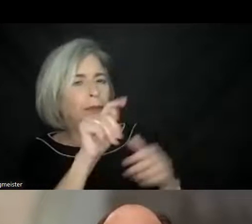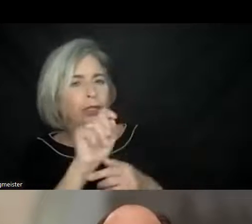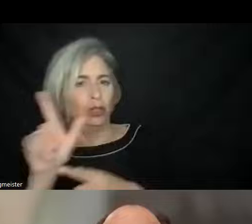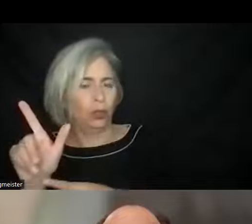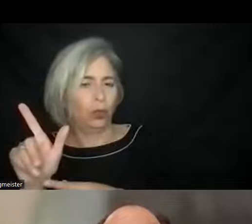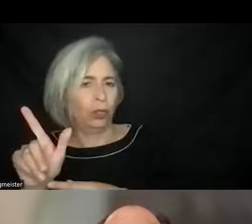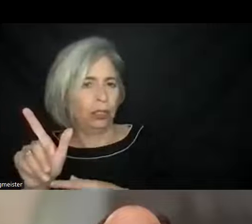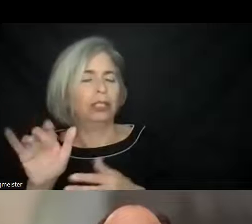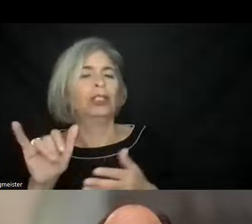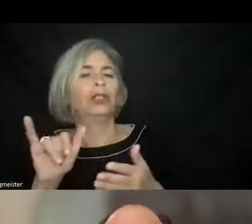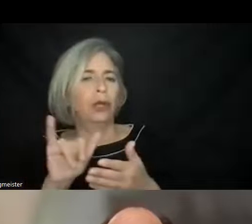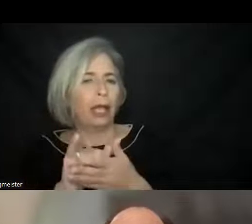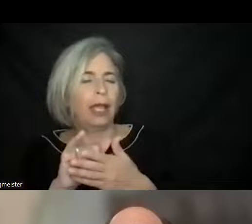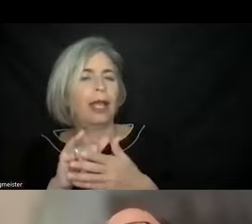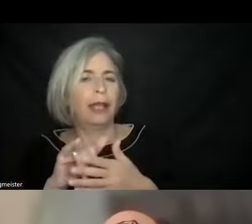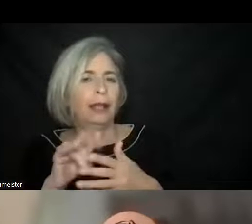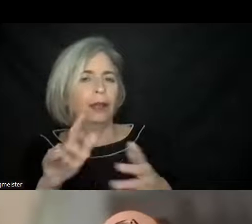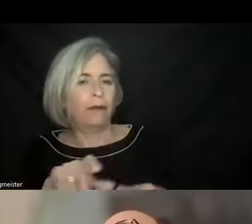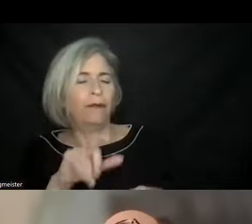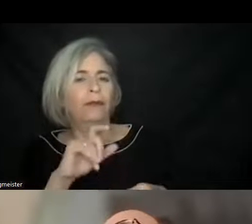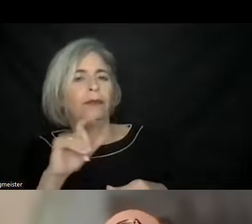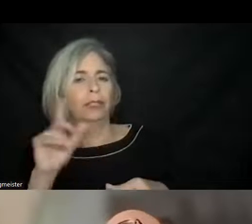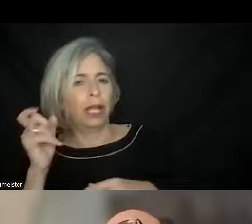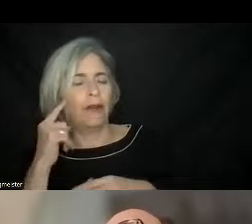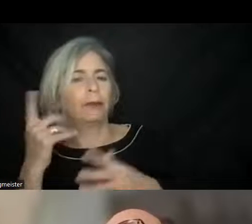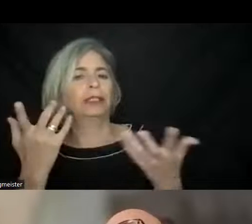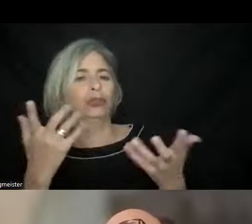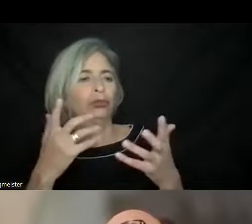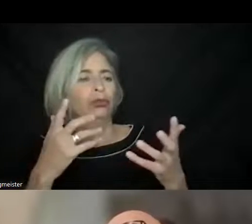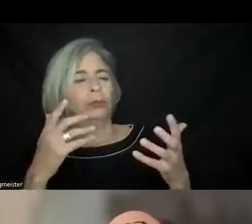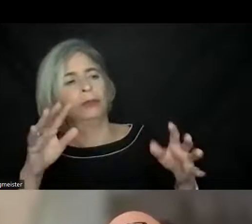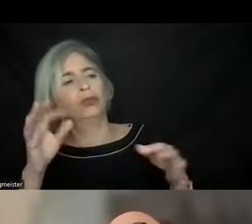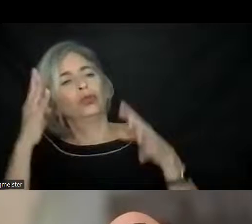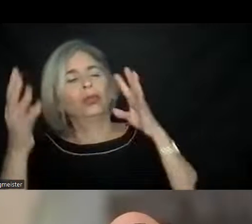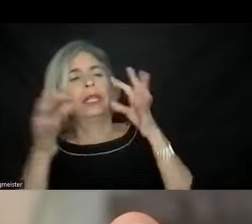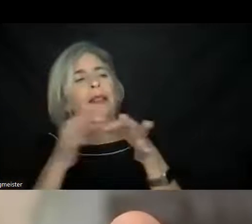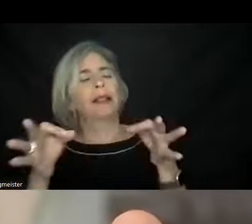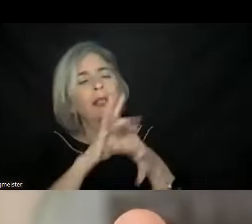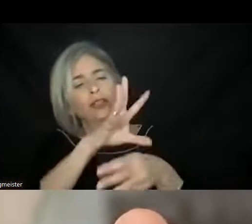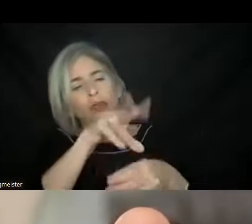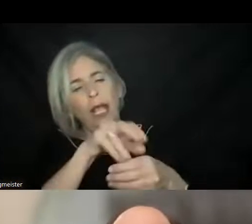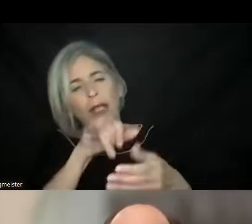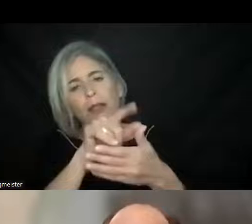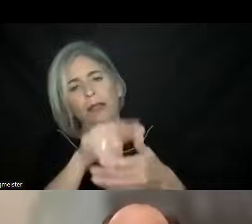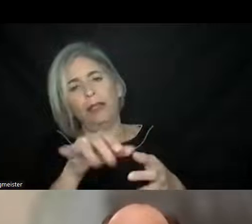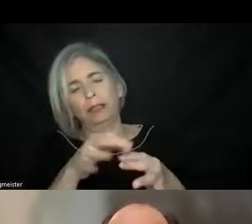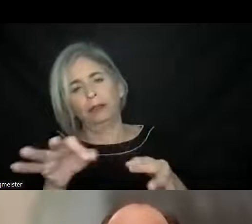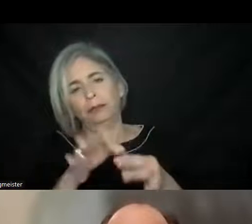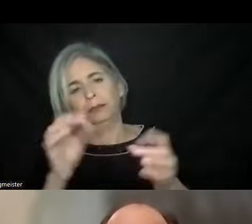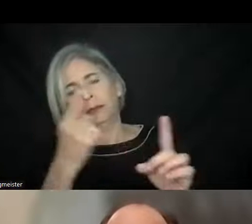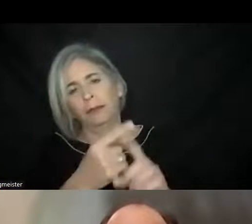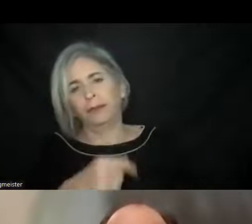procurement officers, requiring officials generate solicitation language to put in their solicitations.